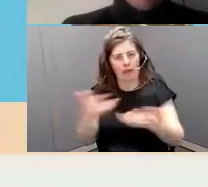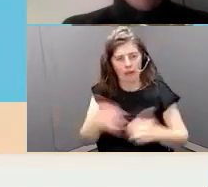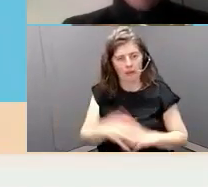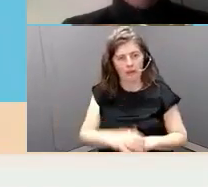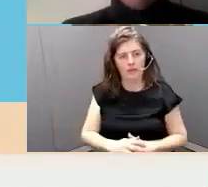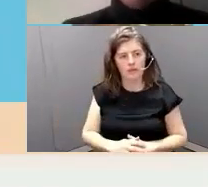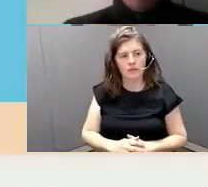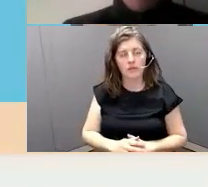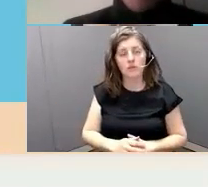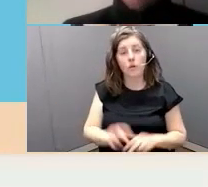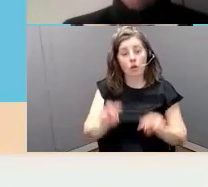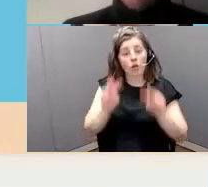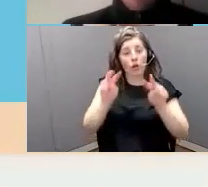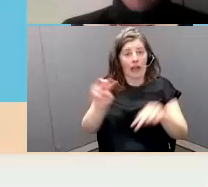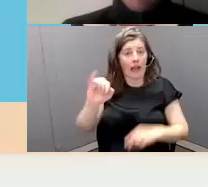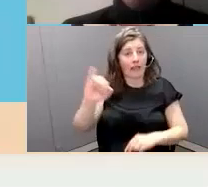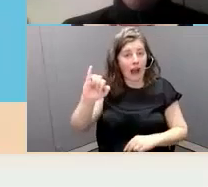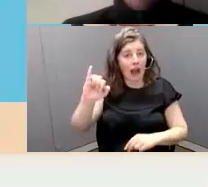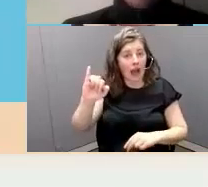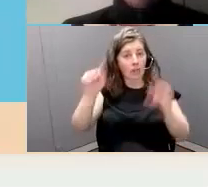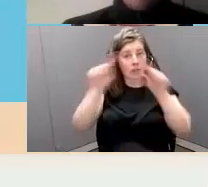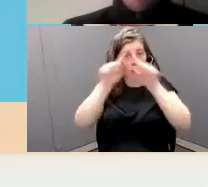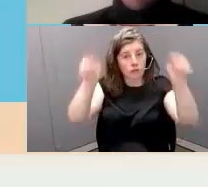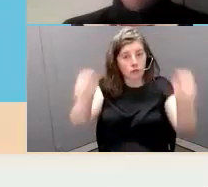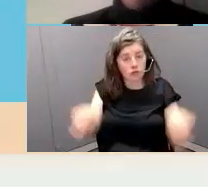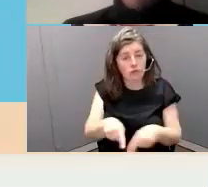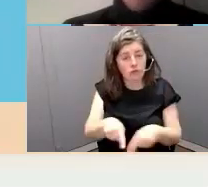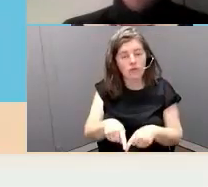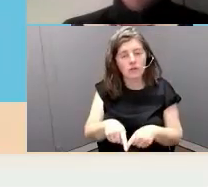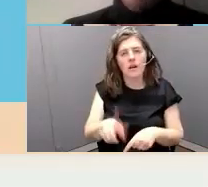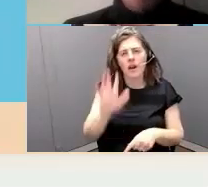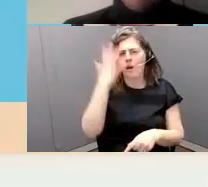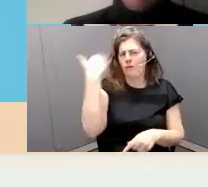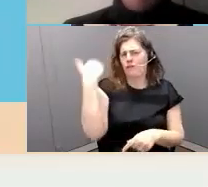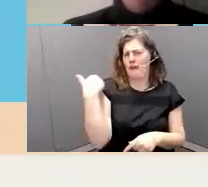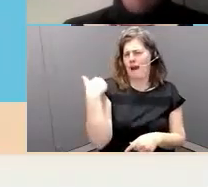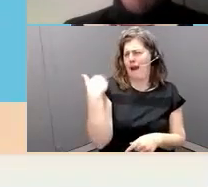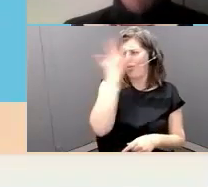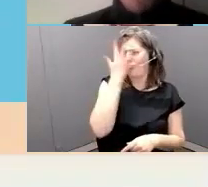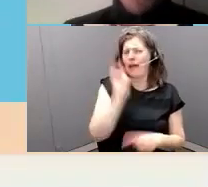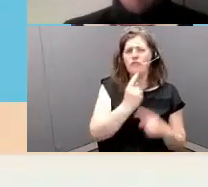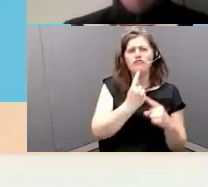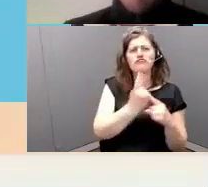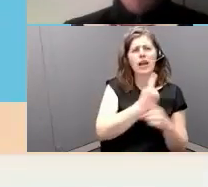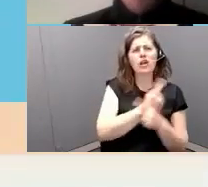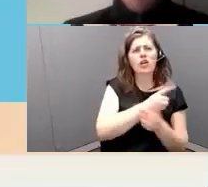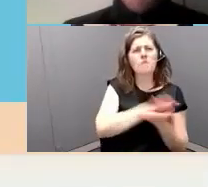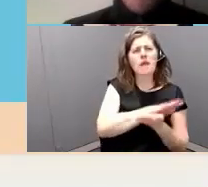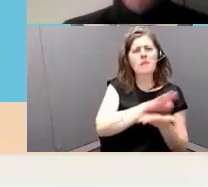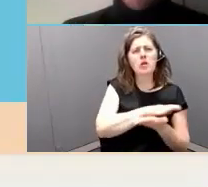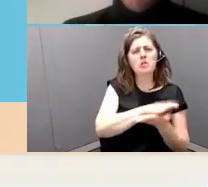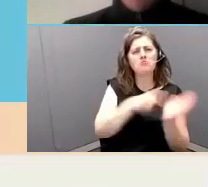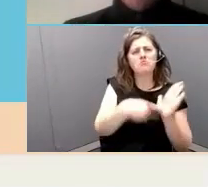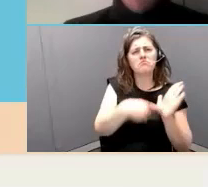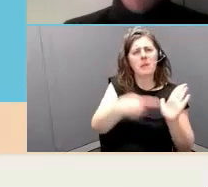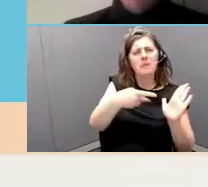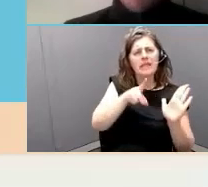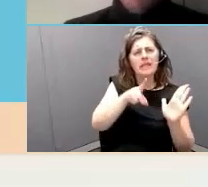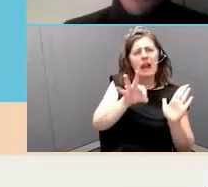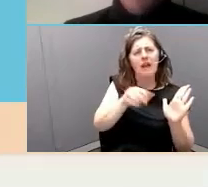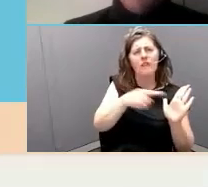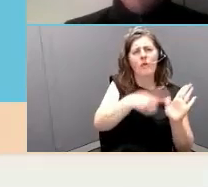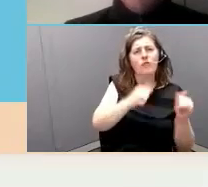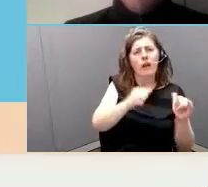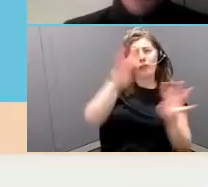Looking at an iPoster here, it will remind you of a regular paper PDF poster. We're not trying to reinvent